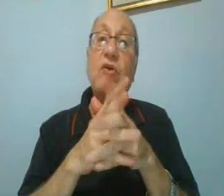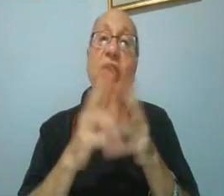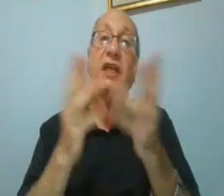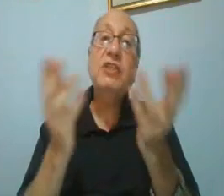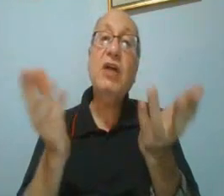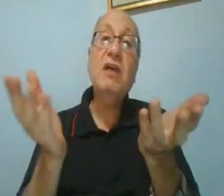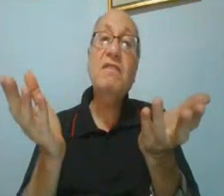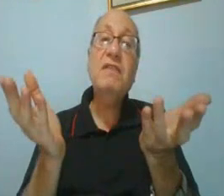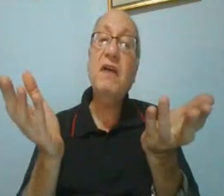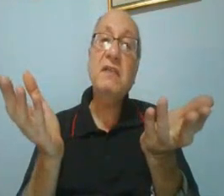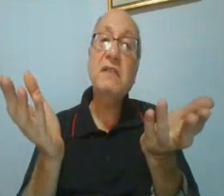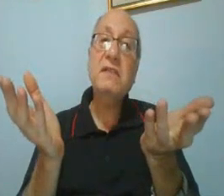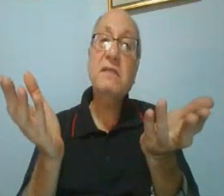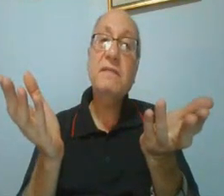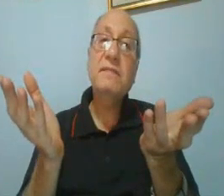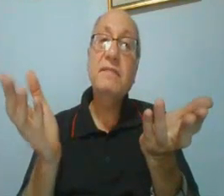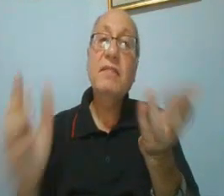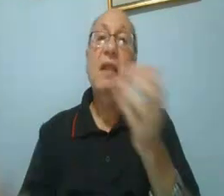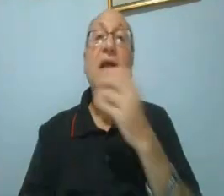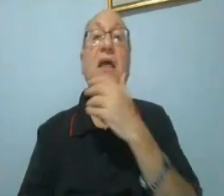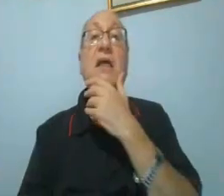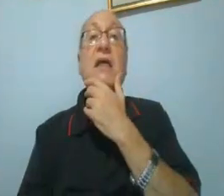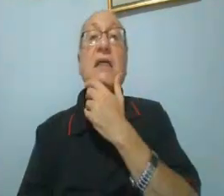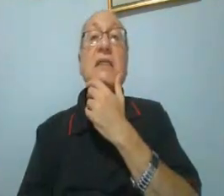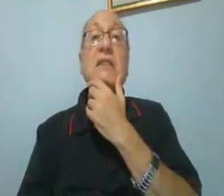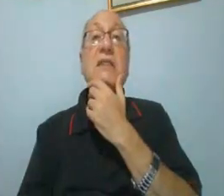C or HIV virus.